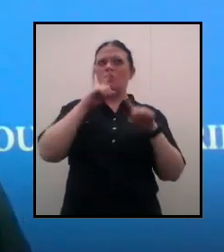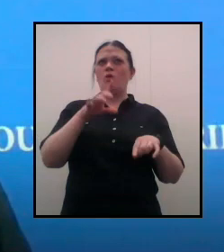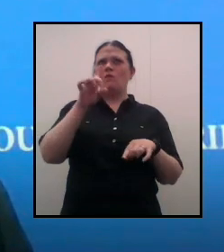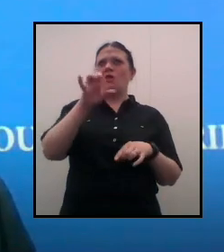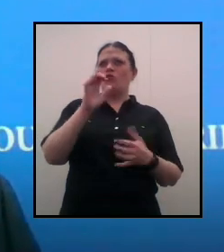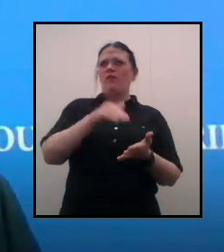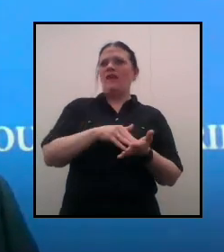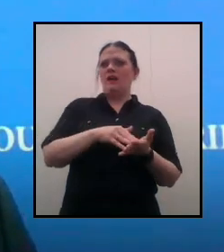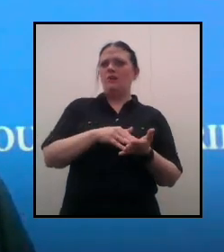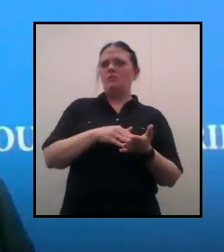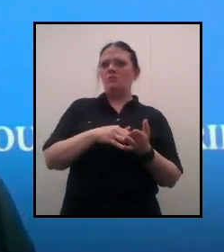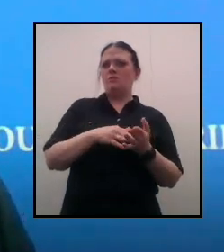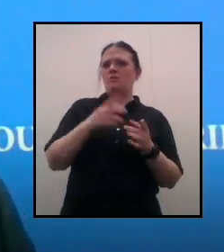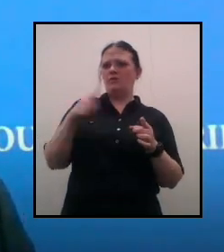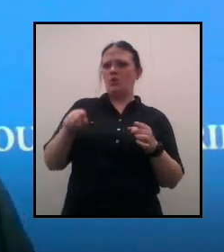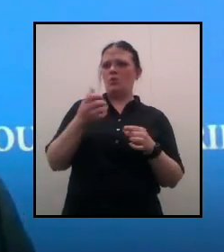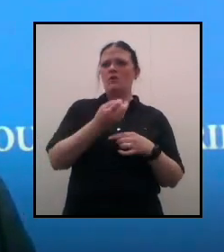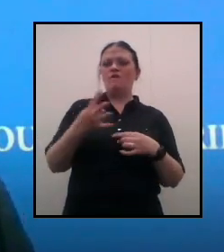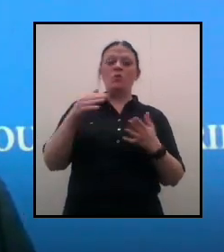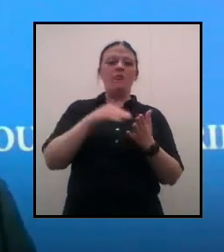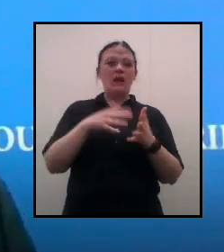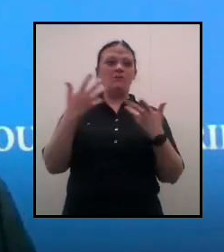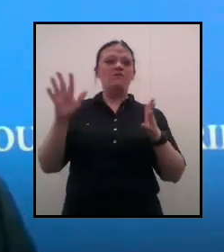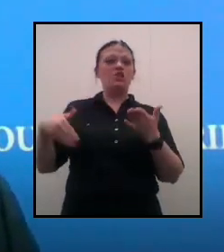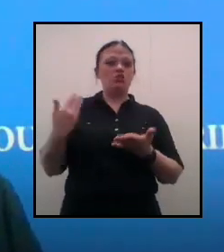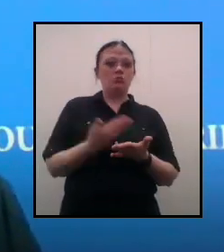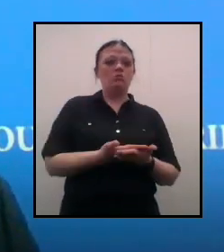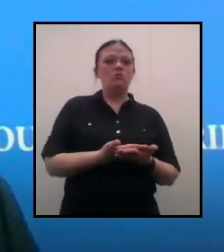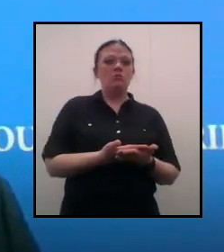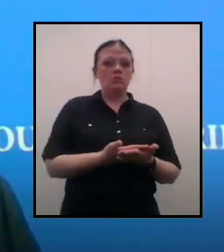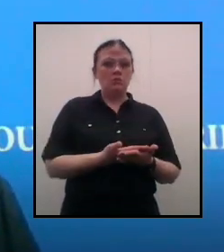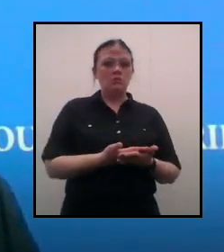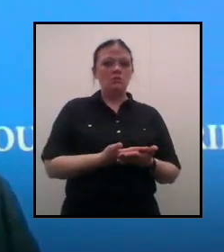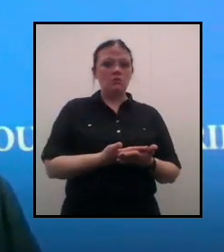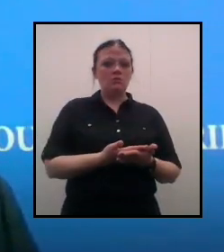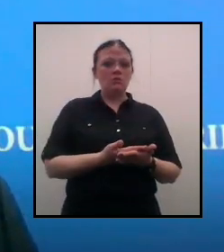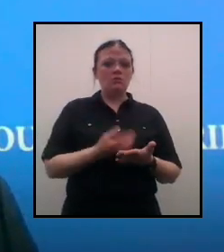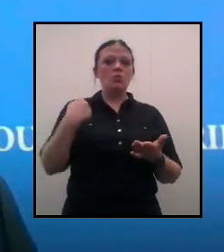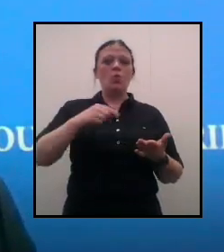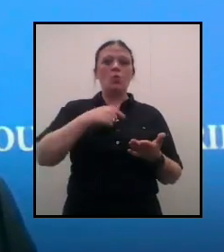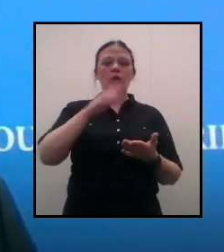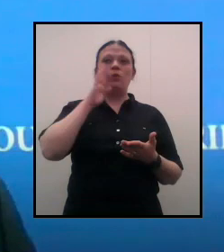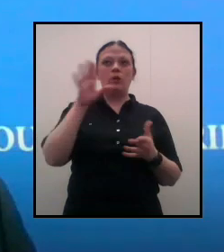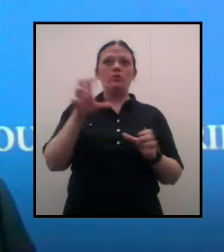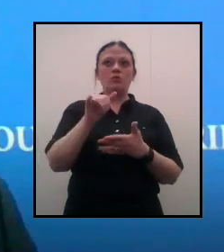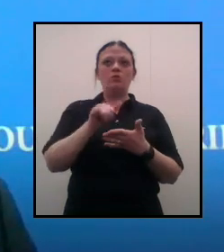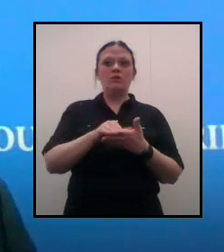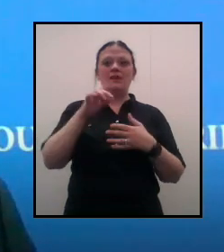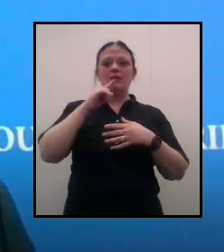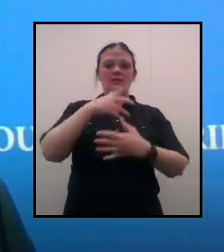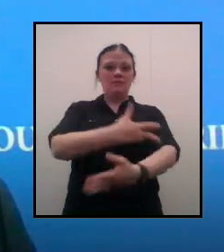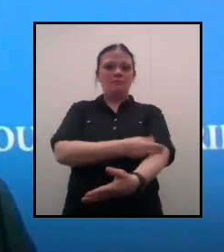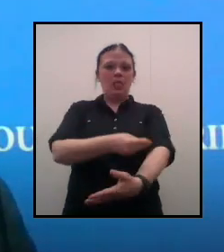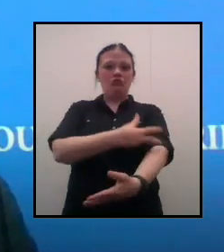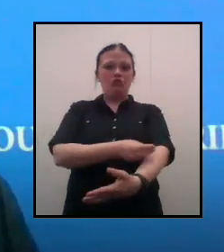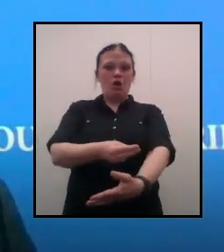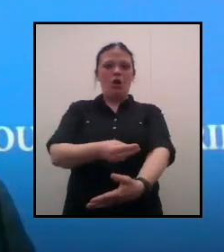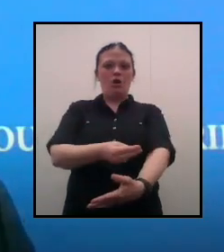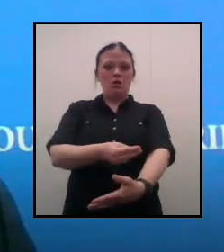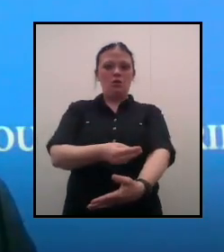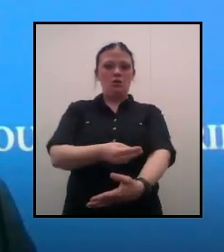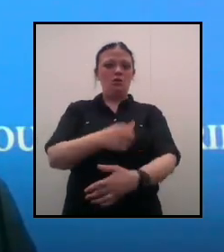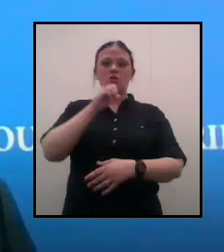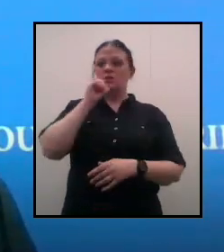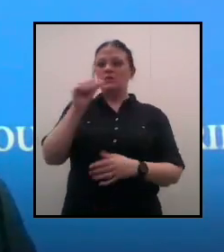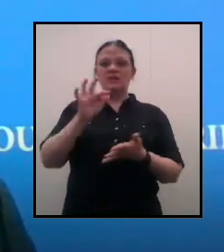100,000 of those. A few thousand have actually come in. So we will be doing that. That is a blood draw test. It is